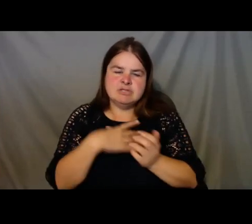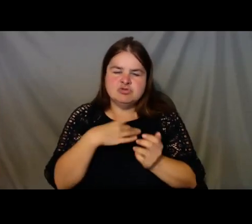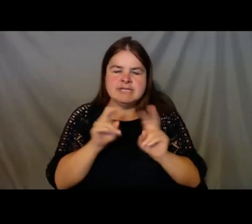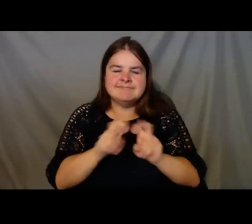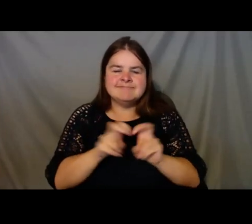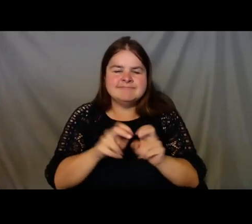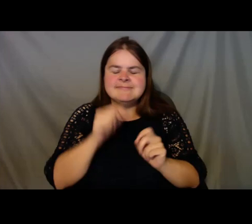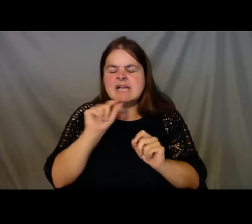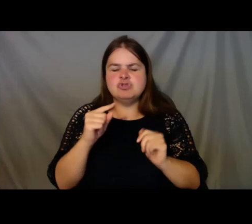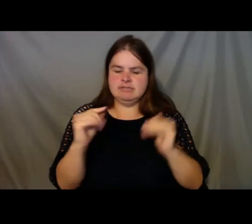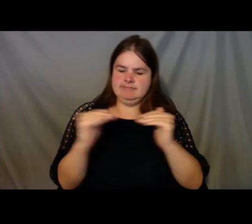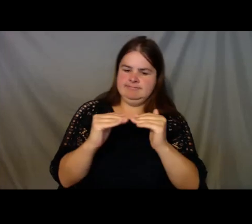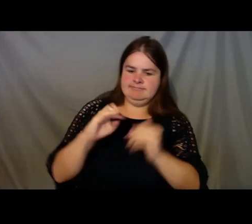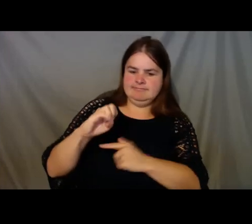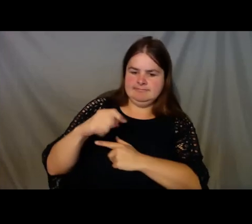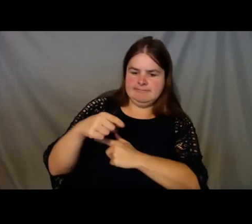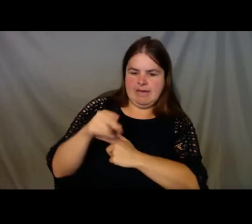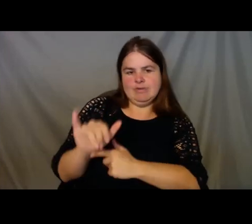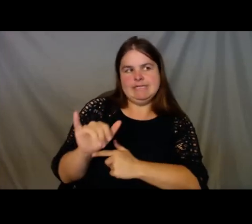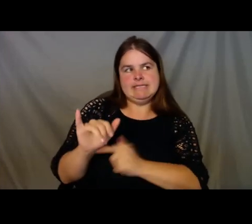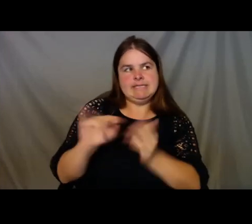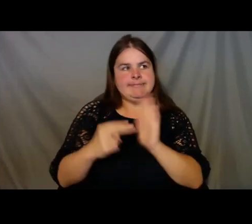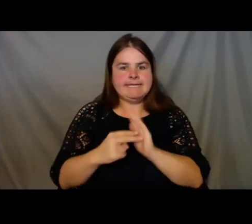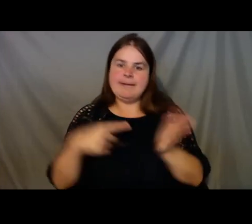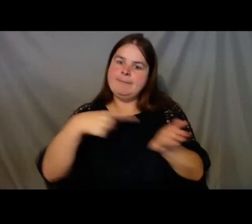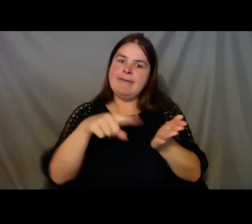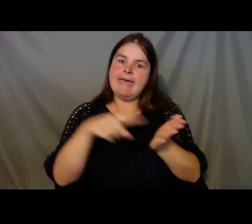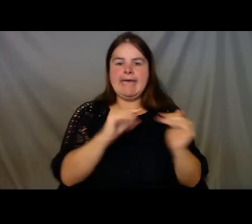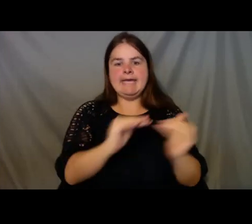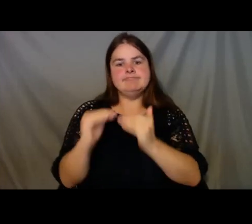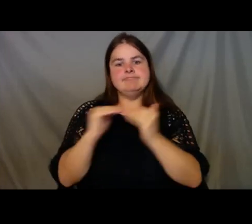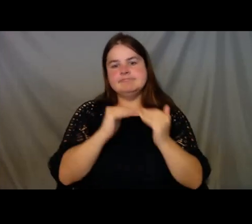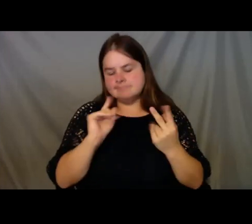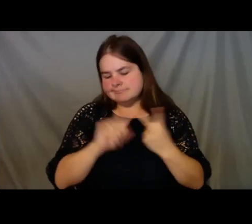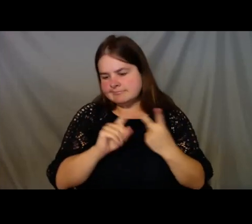just equity, you know, making pay equitable or